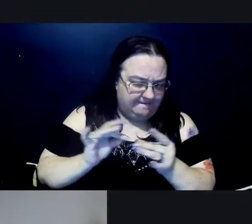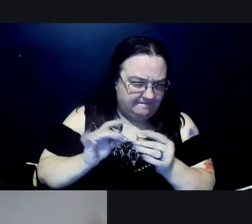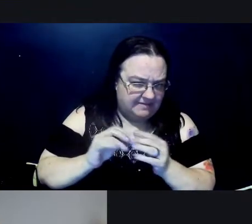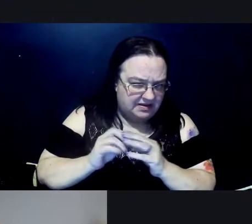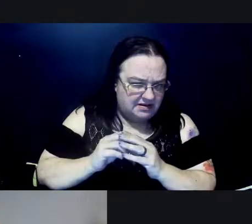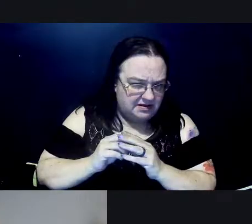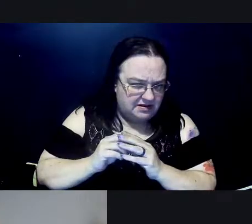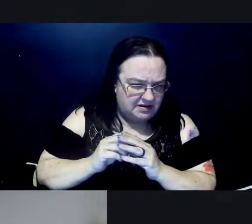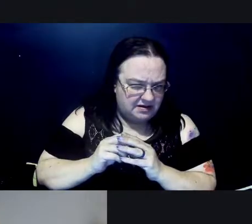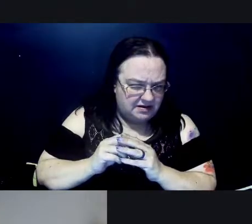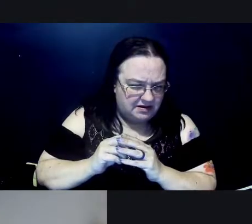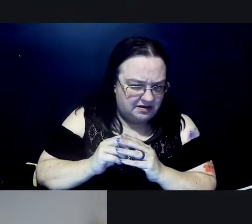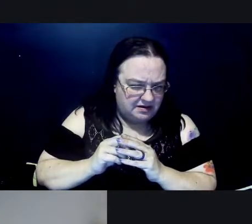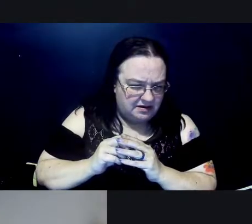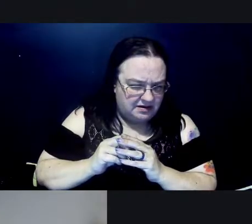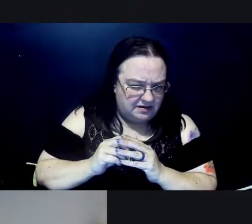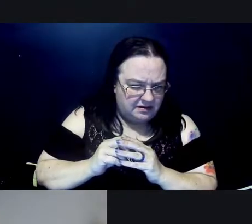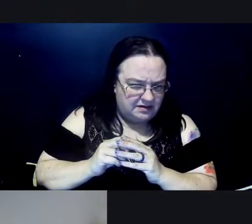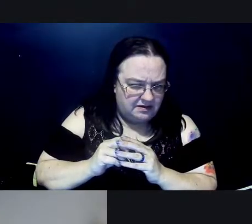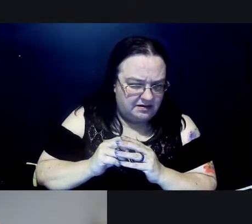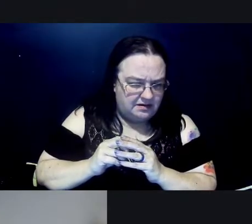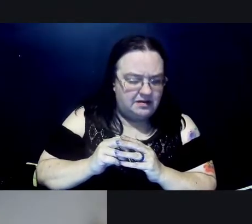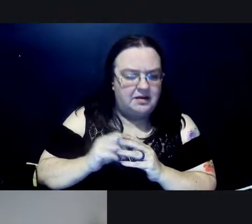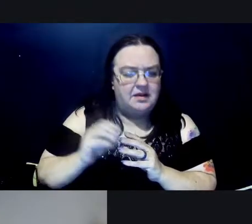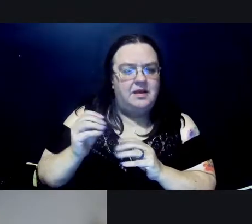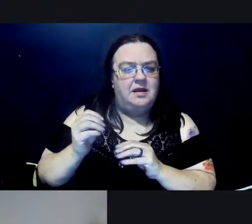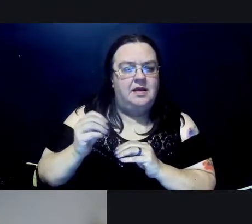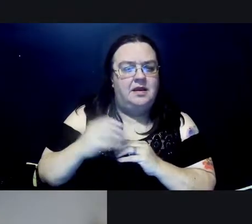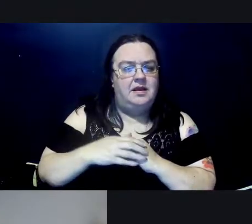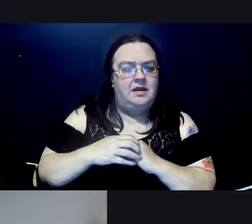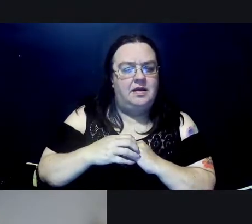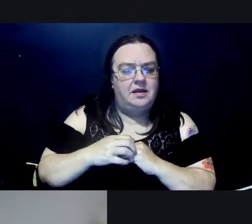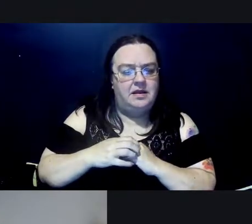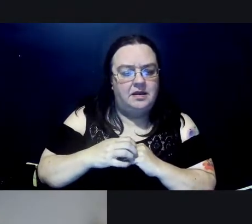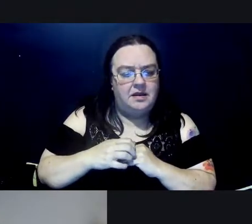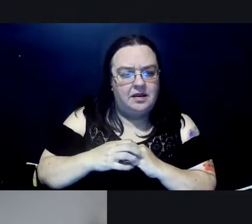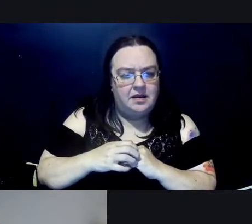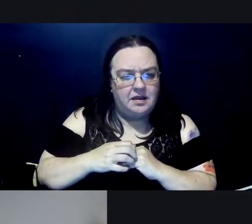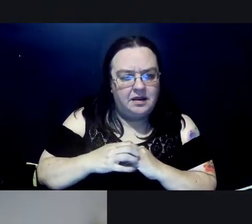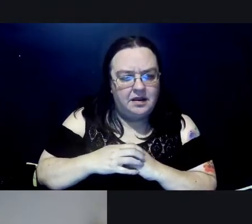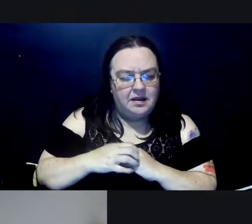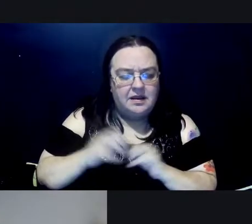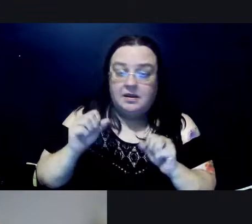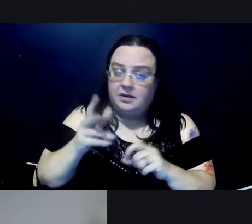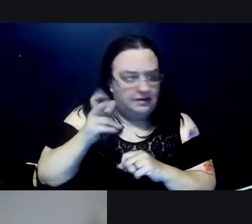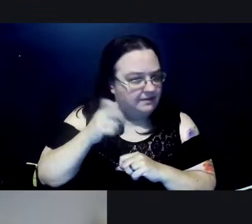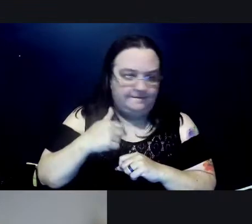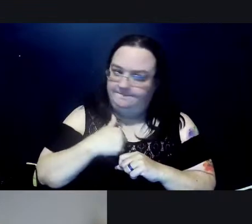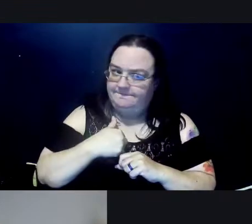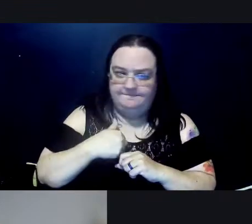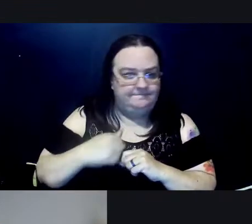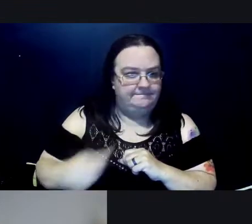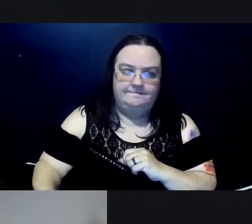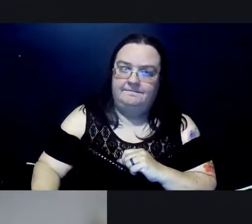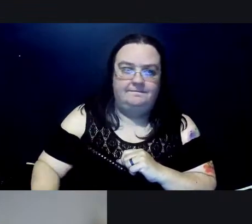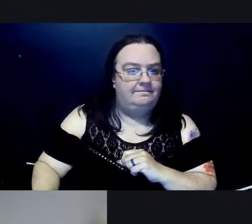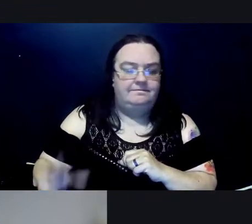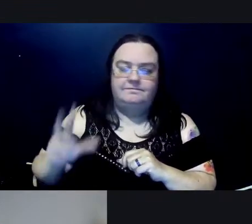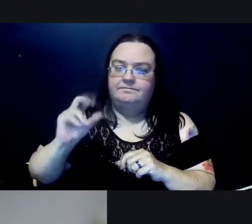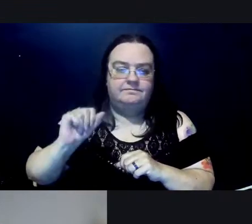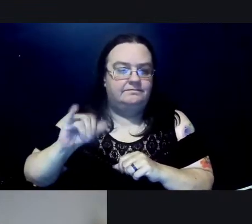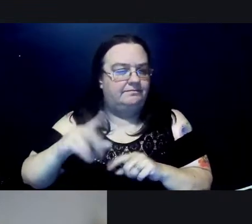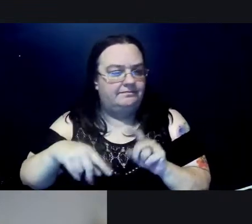Mr. Fry needs to attend these meetings. Can you hear me? No, sir. Say